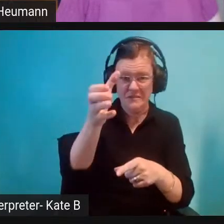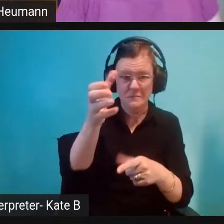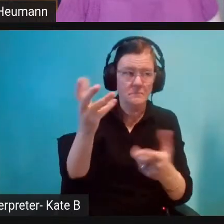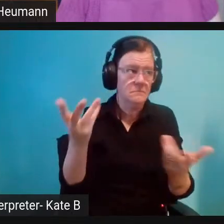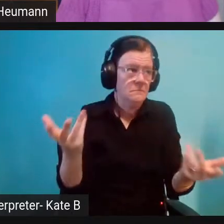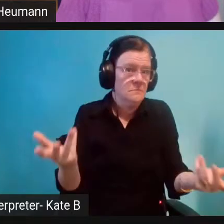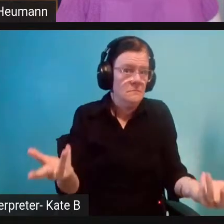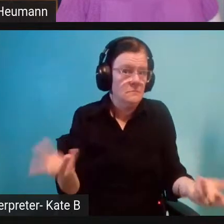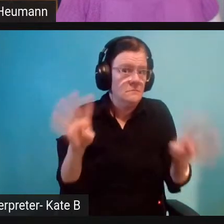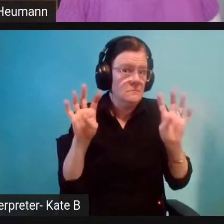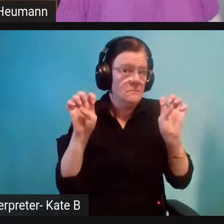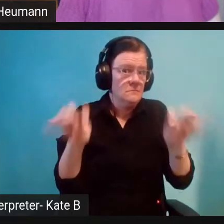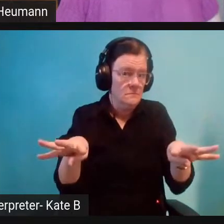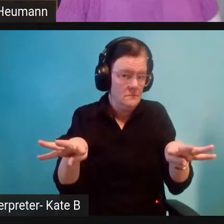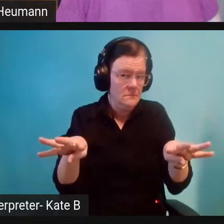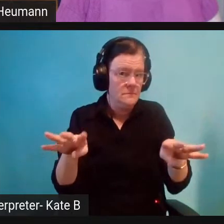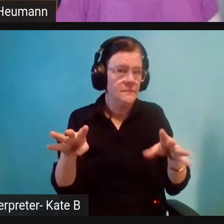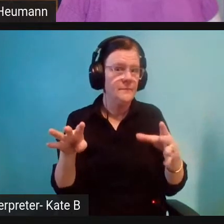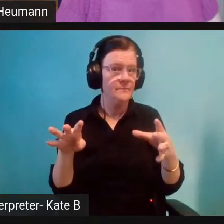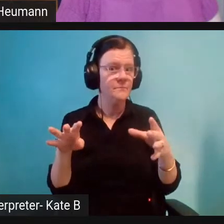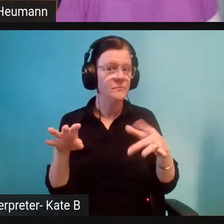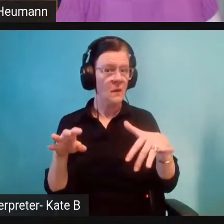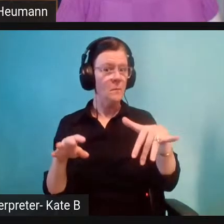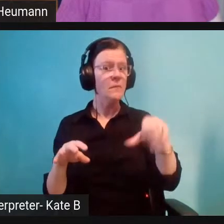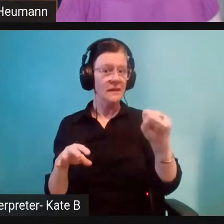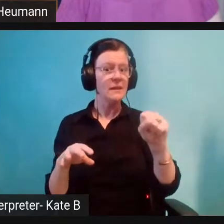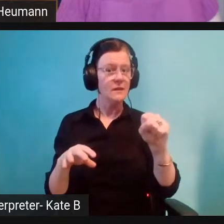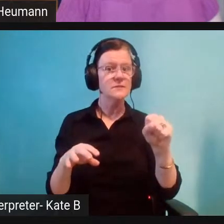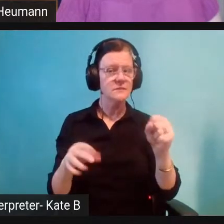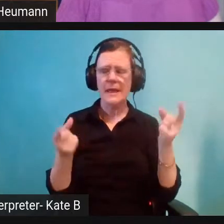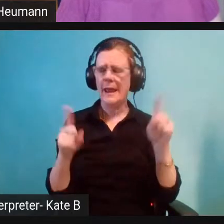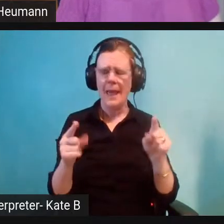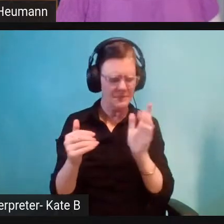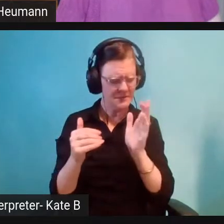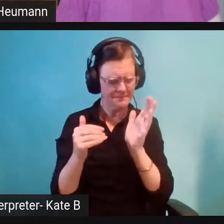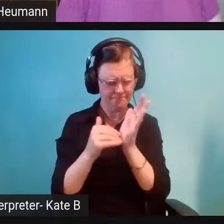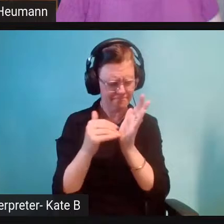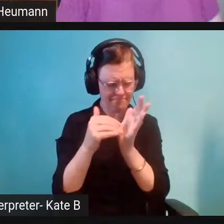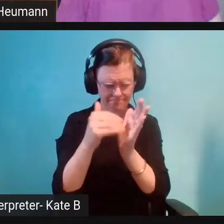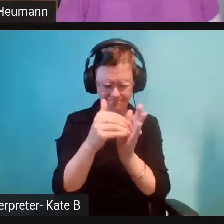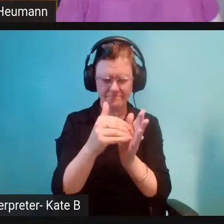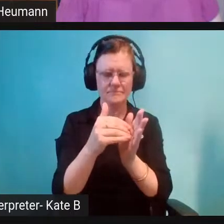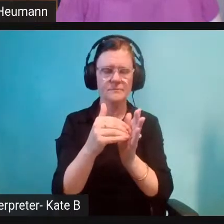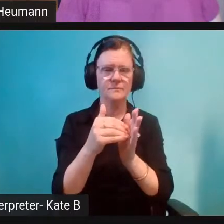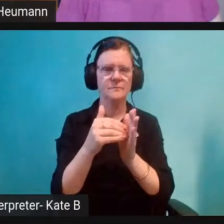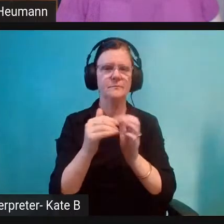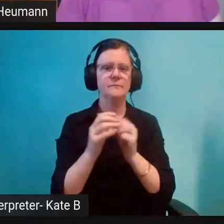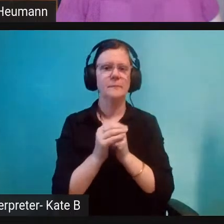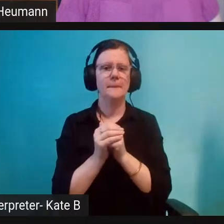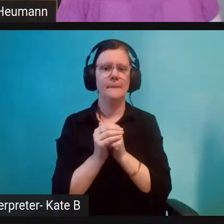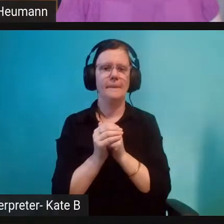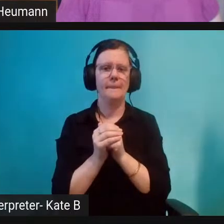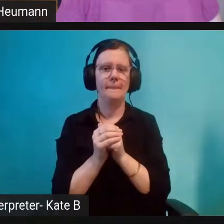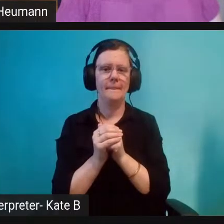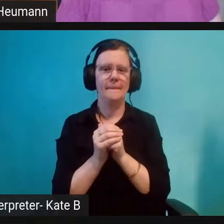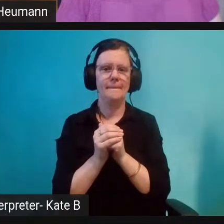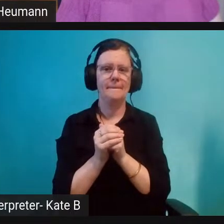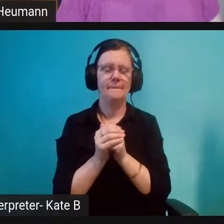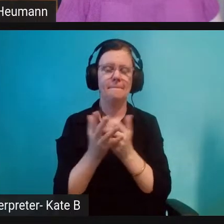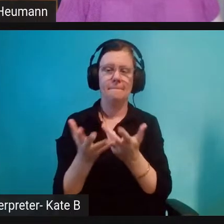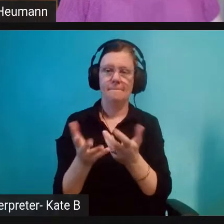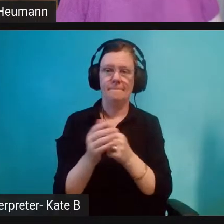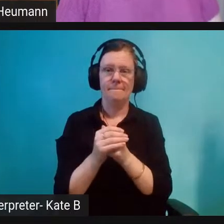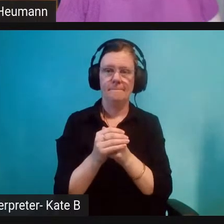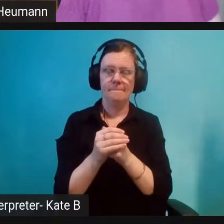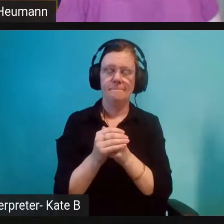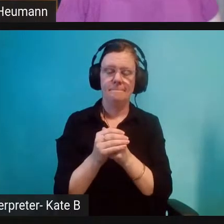but it's certainly something that happens over and over again. In this regard, Bill, it's like obvious, how